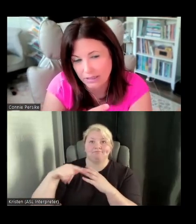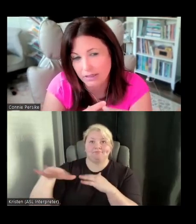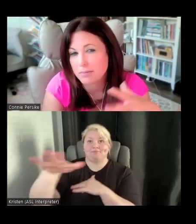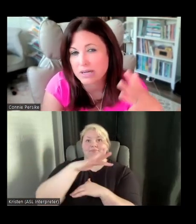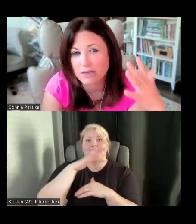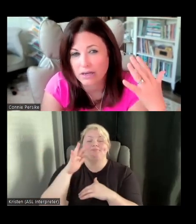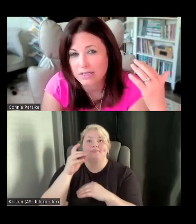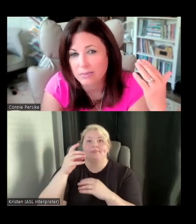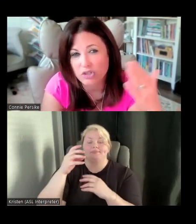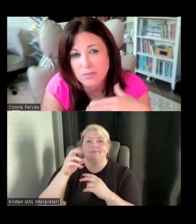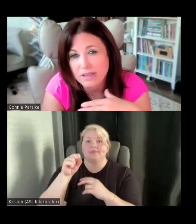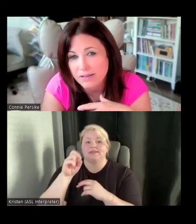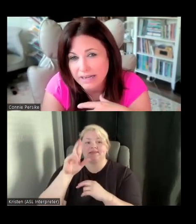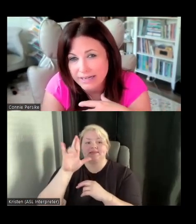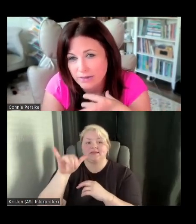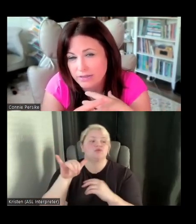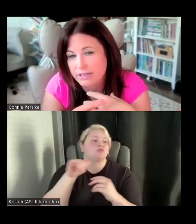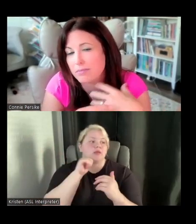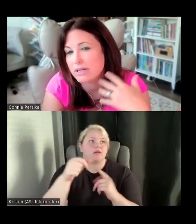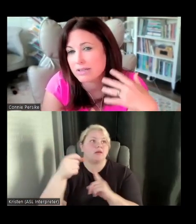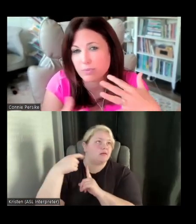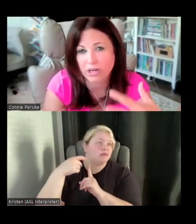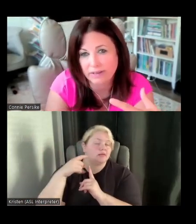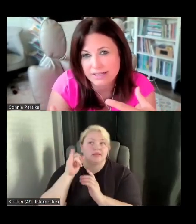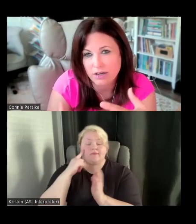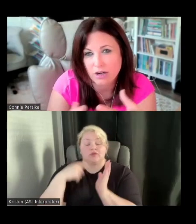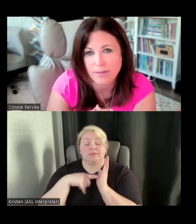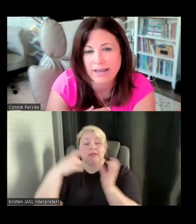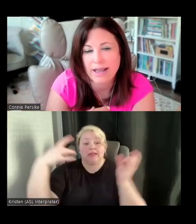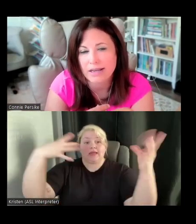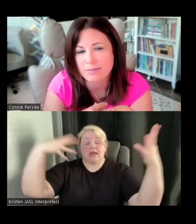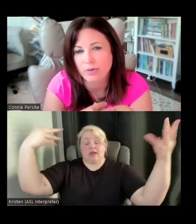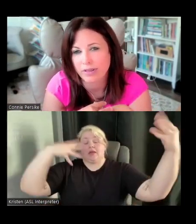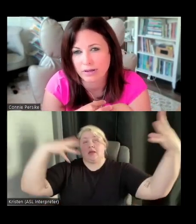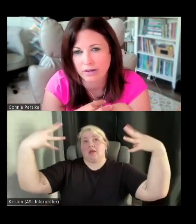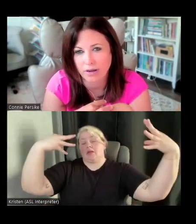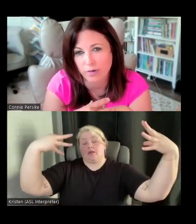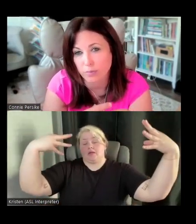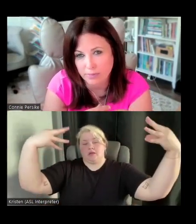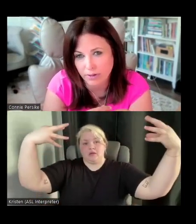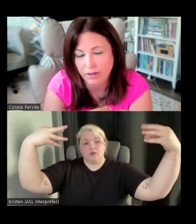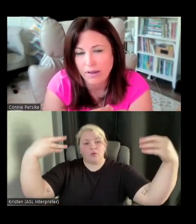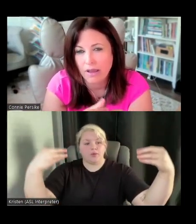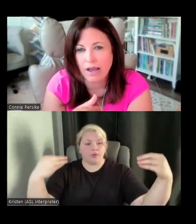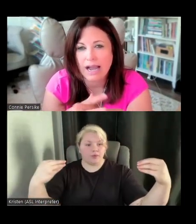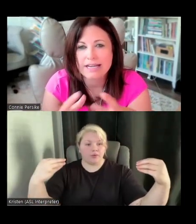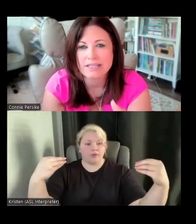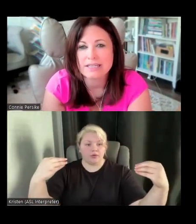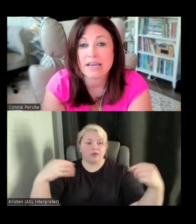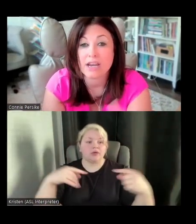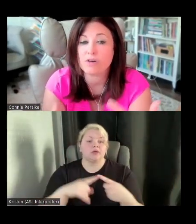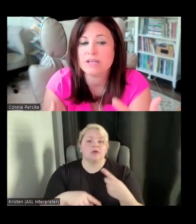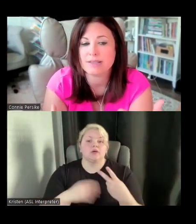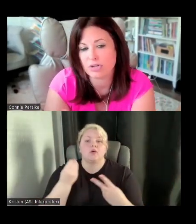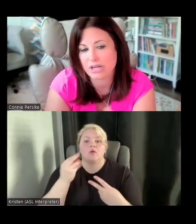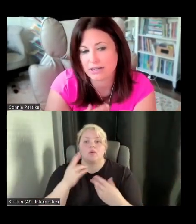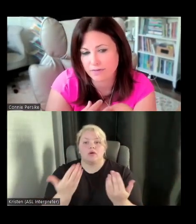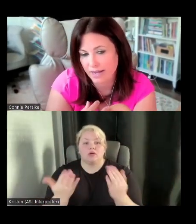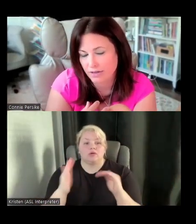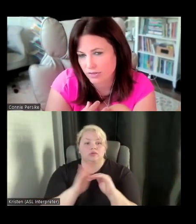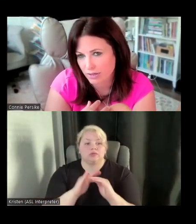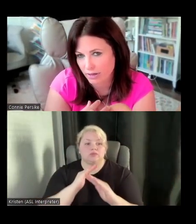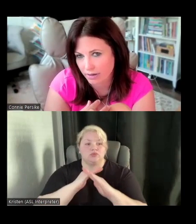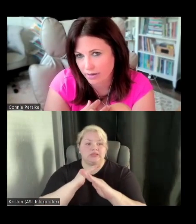irritate me. I need to make sure that the lights are dim because bright lights hurt my eyes more than other people. I just need to increase the